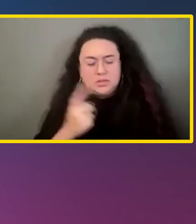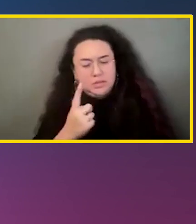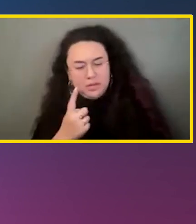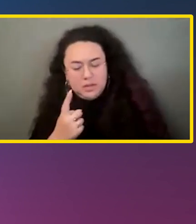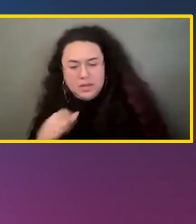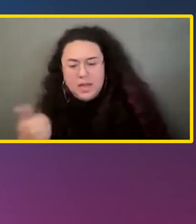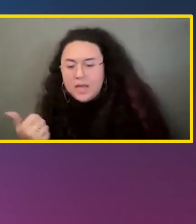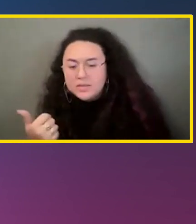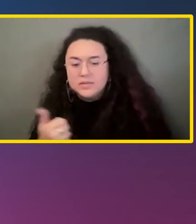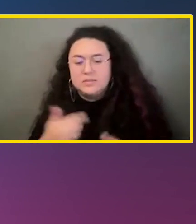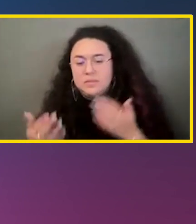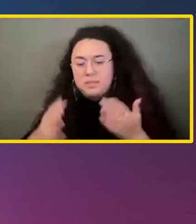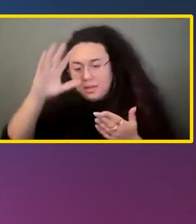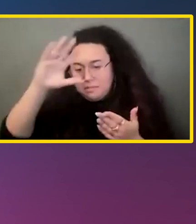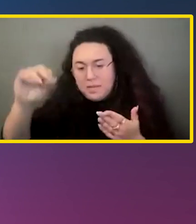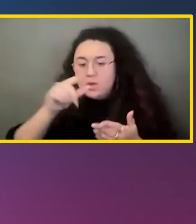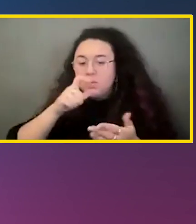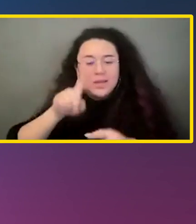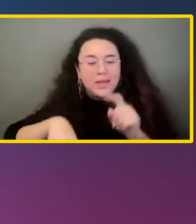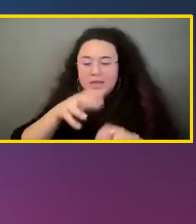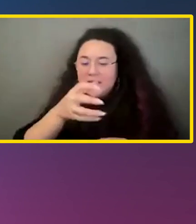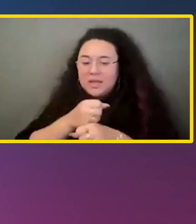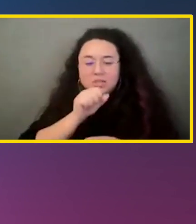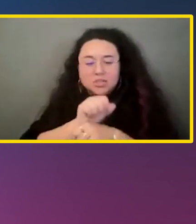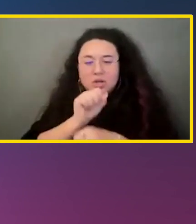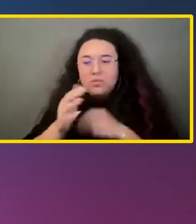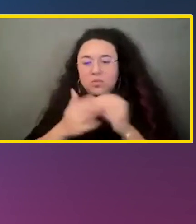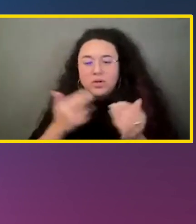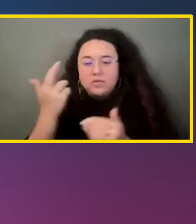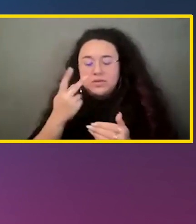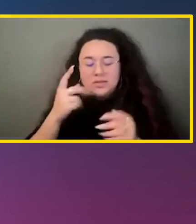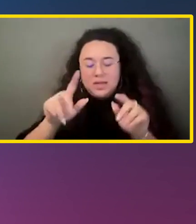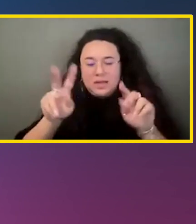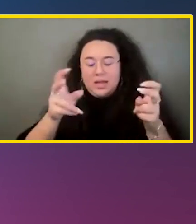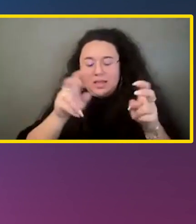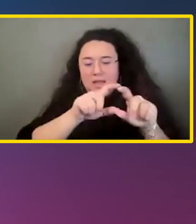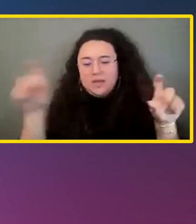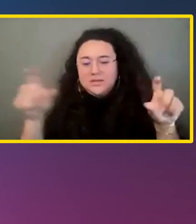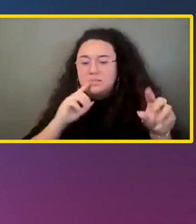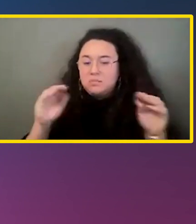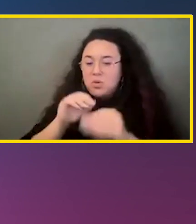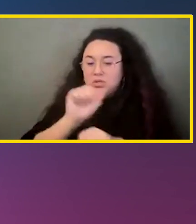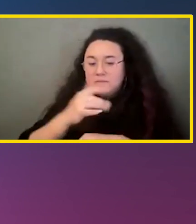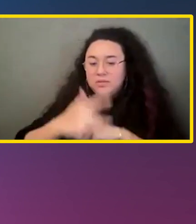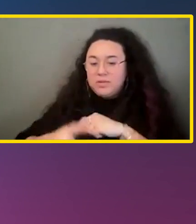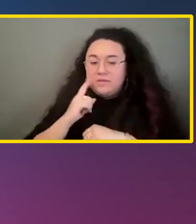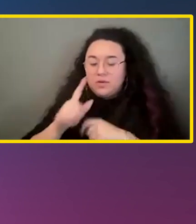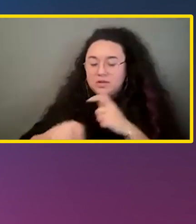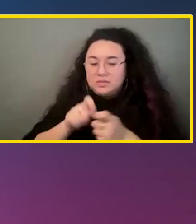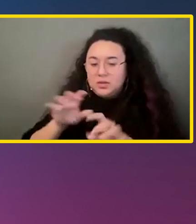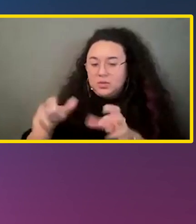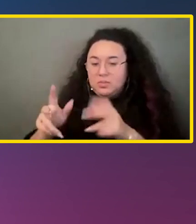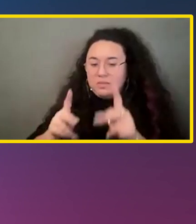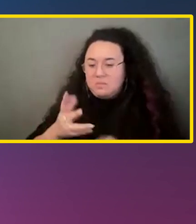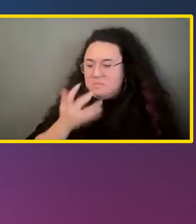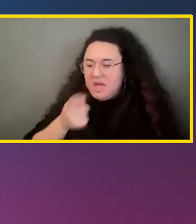it, maybe a man who can't get a job for whatever reason, and he sees this headline that says, more jobs will be available for a certain group of people,